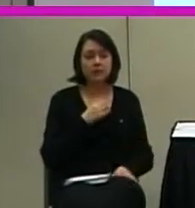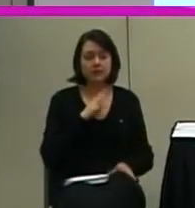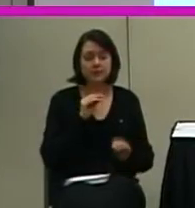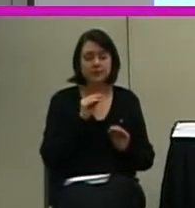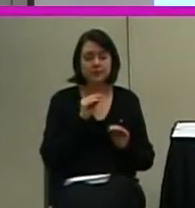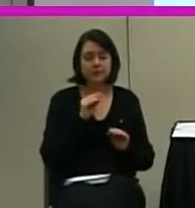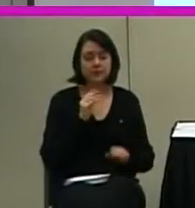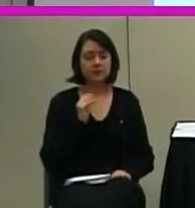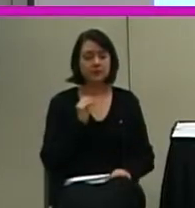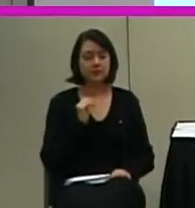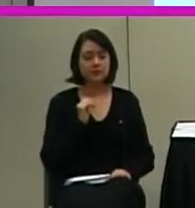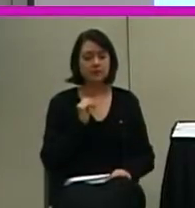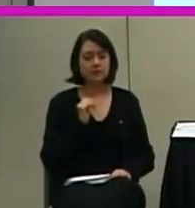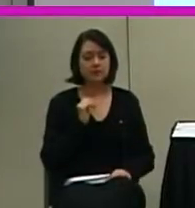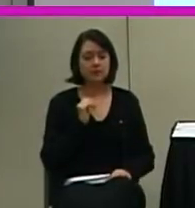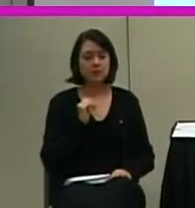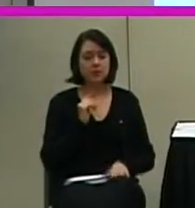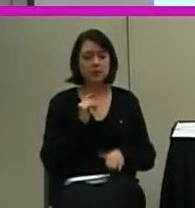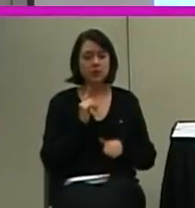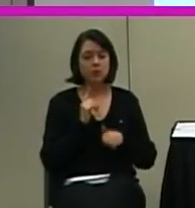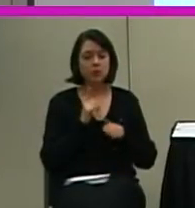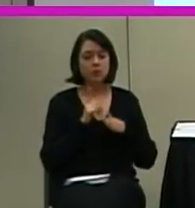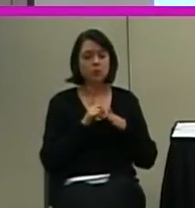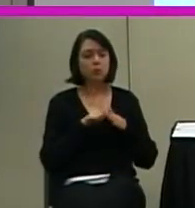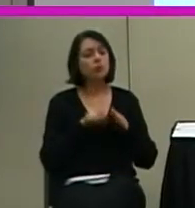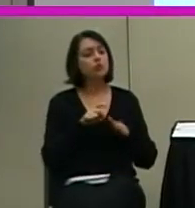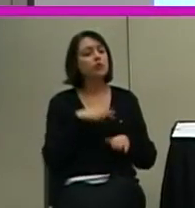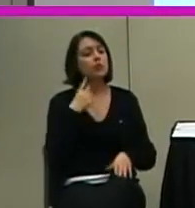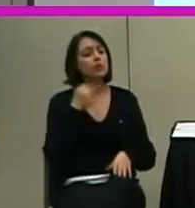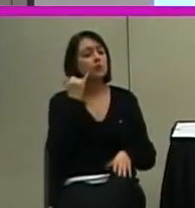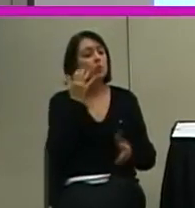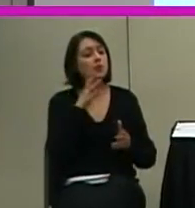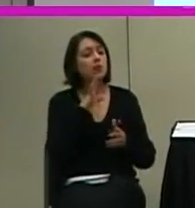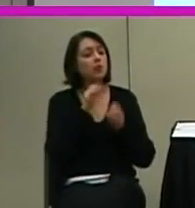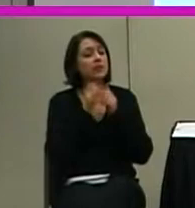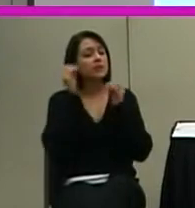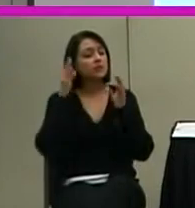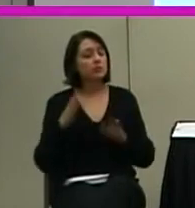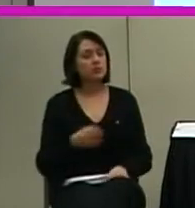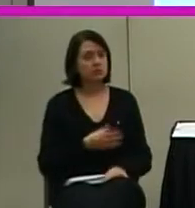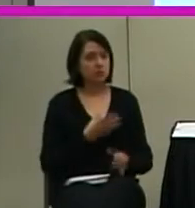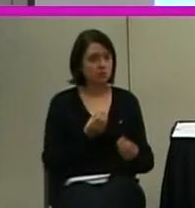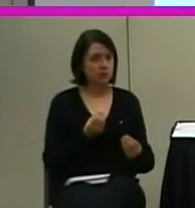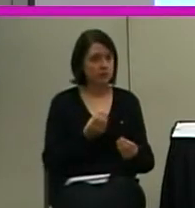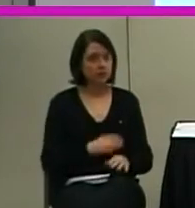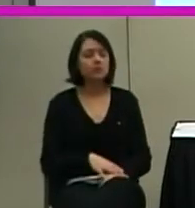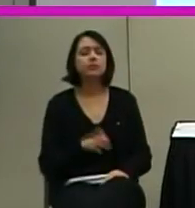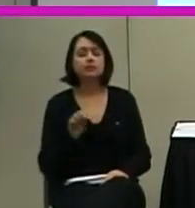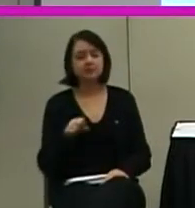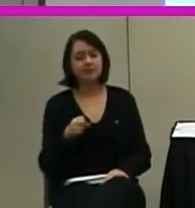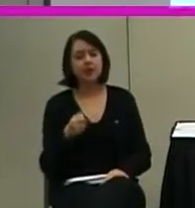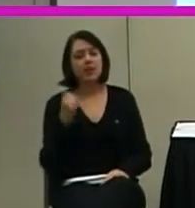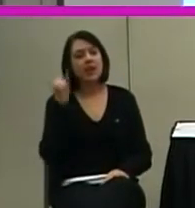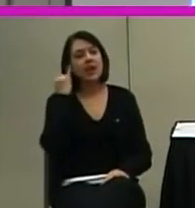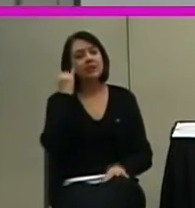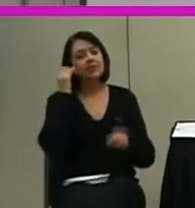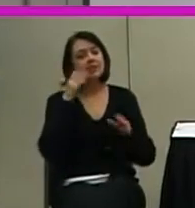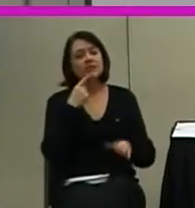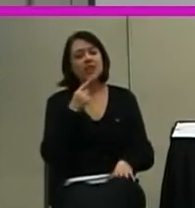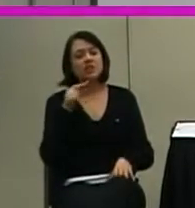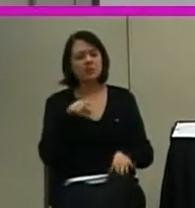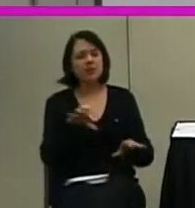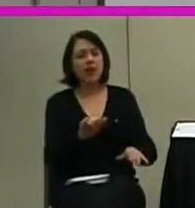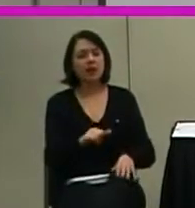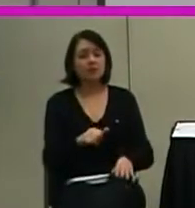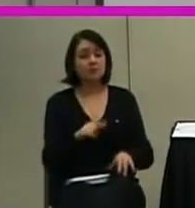soft. What should your voice be when you want to talk to the teacher? Soft. The teacher said you did something, you didn't do it. What should